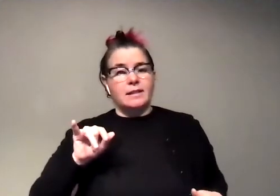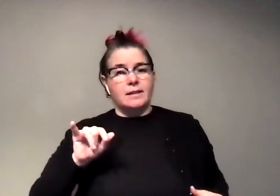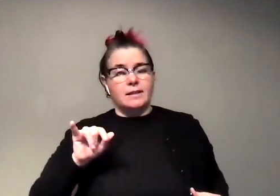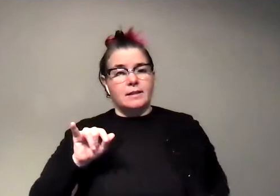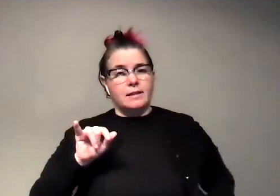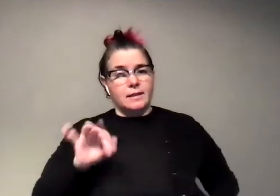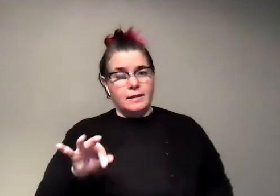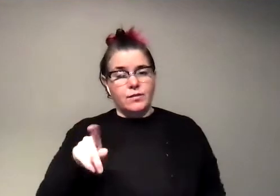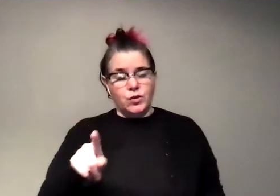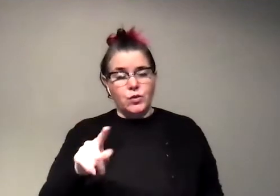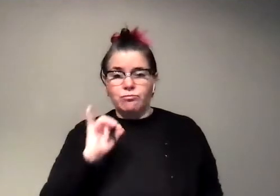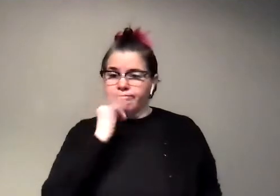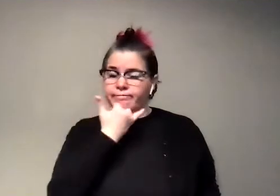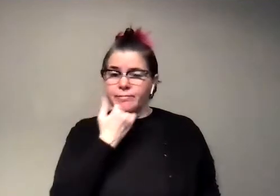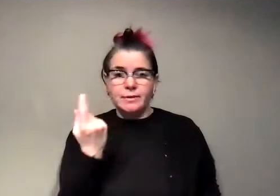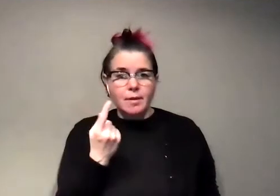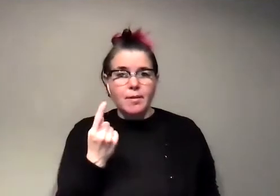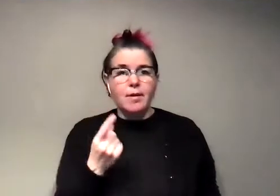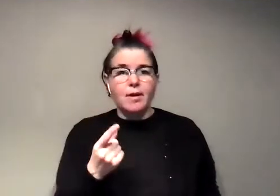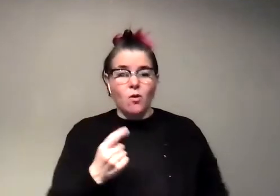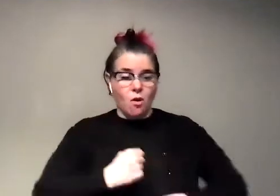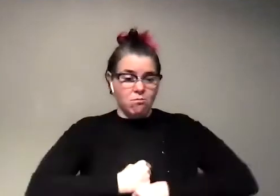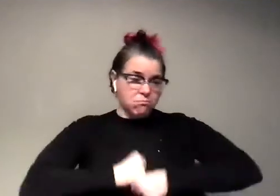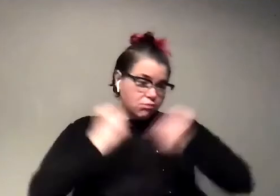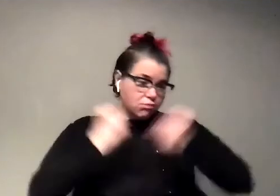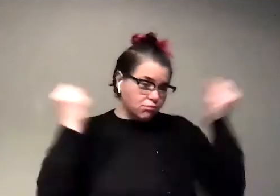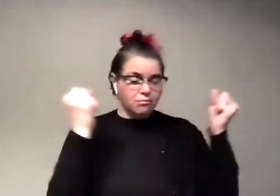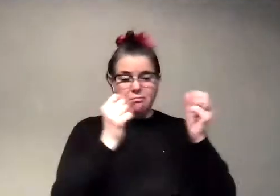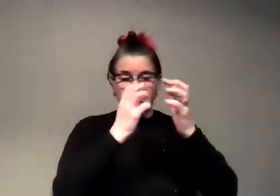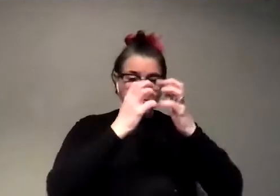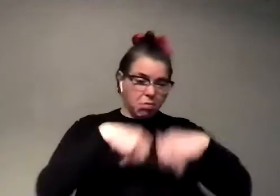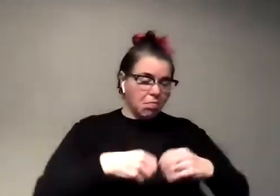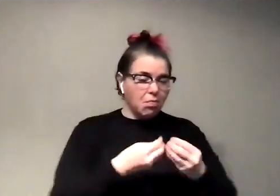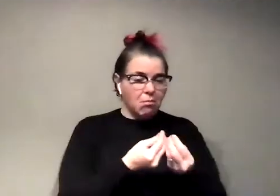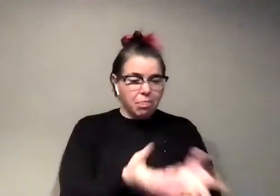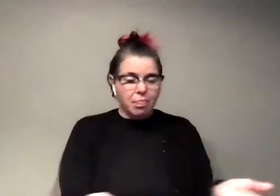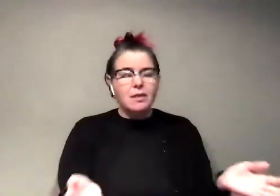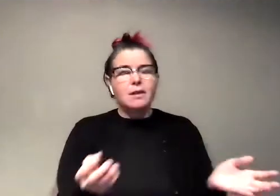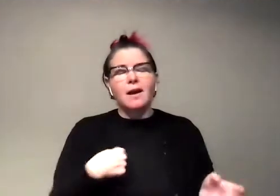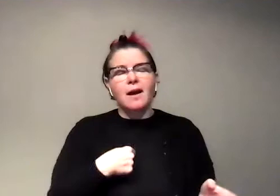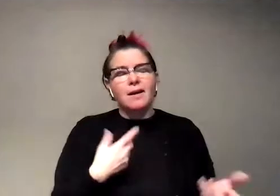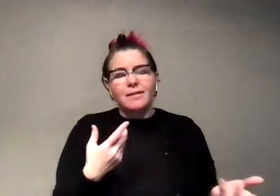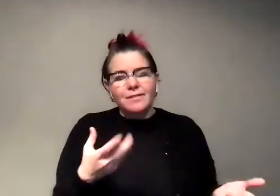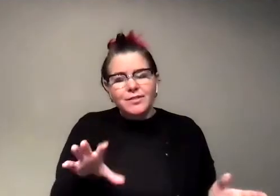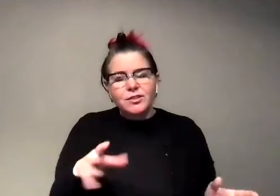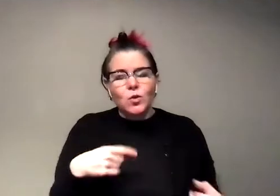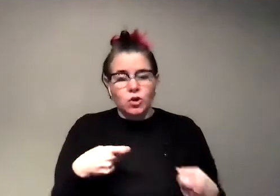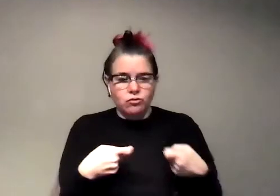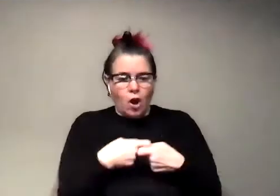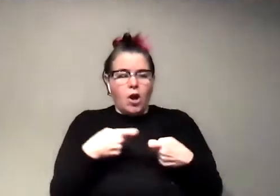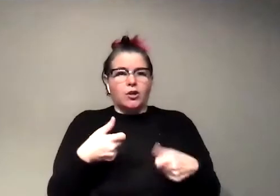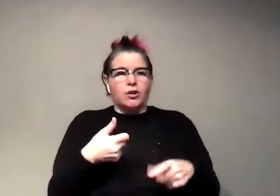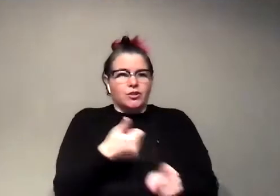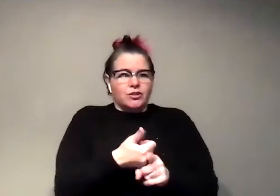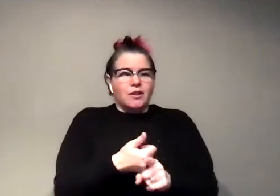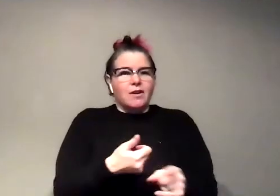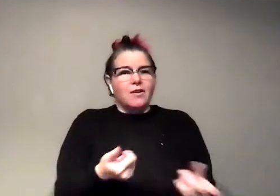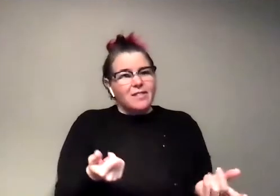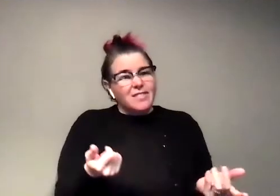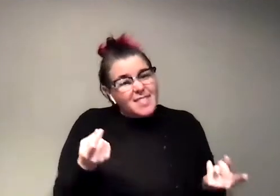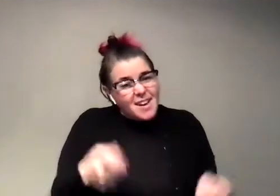if you mess something up, or you blow something up, or you melt something, all things that I've dealt with, or you shock yourself, all that great stuff in Yep. the